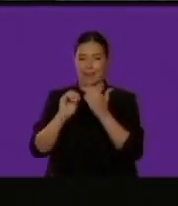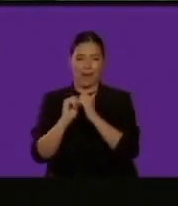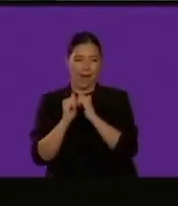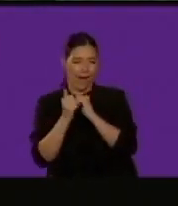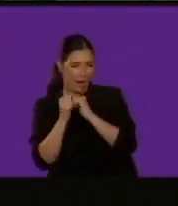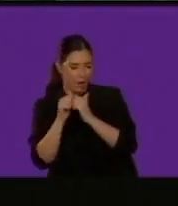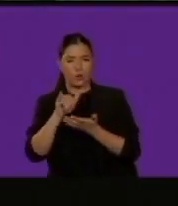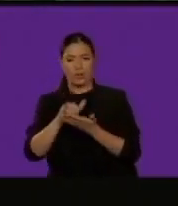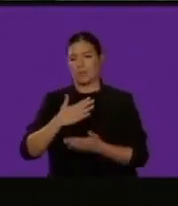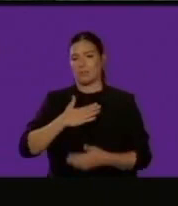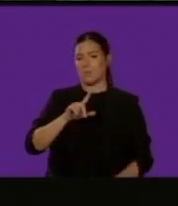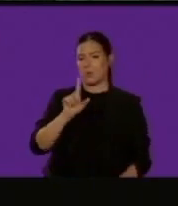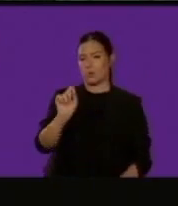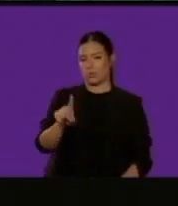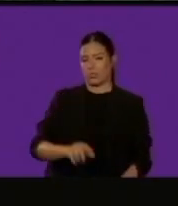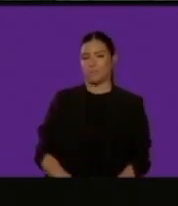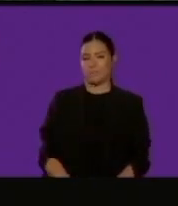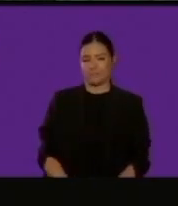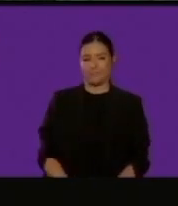used Scratch.